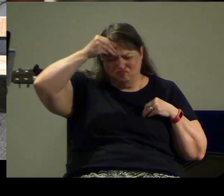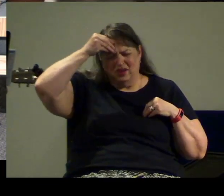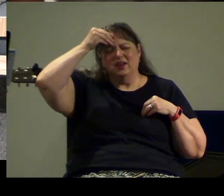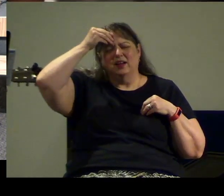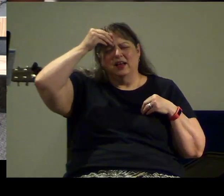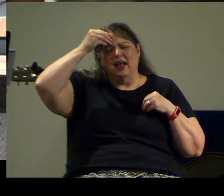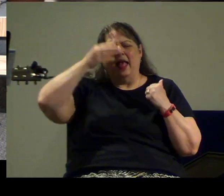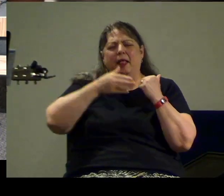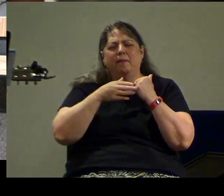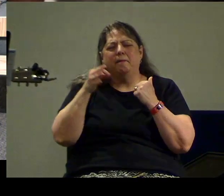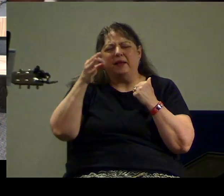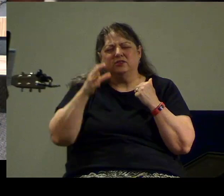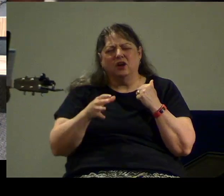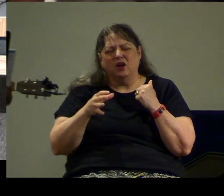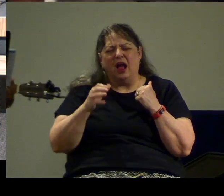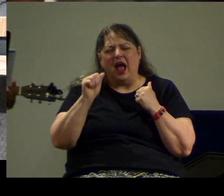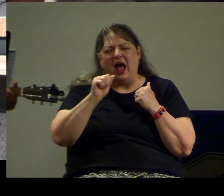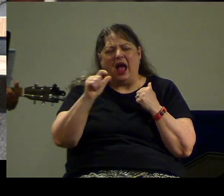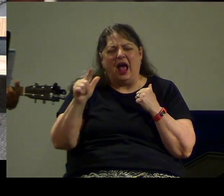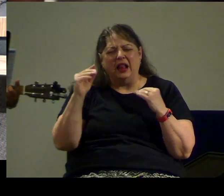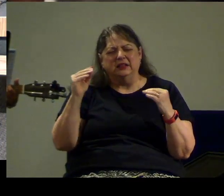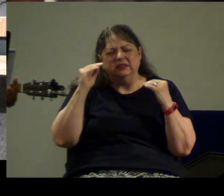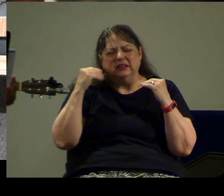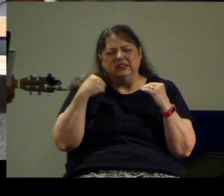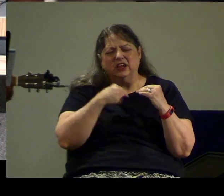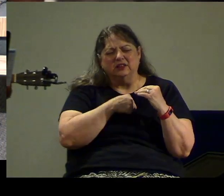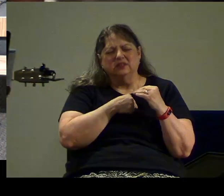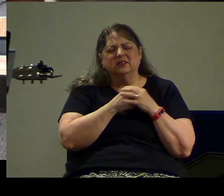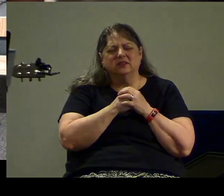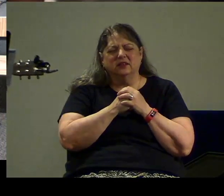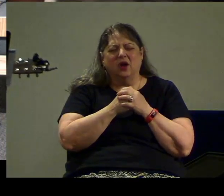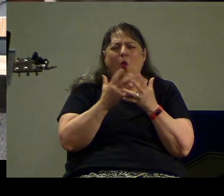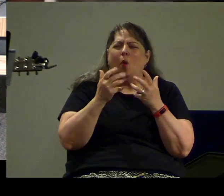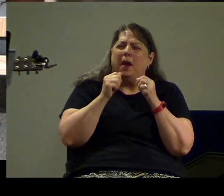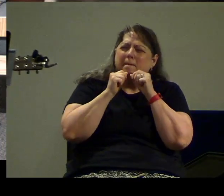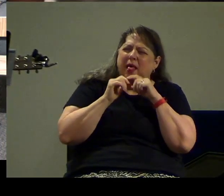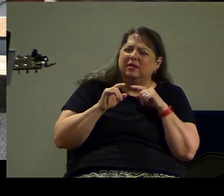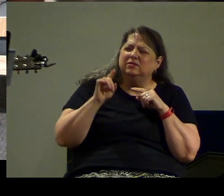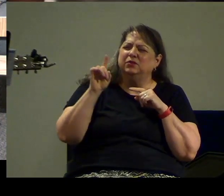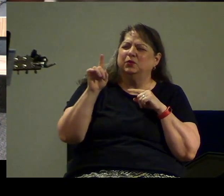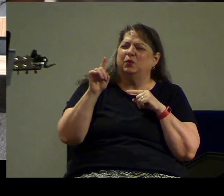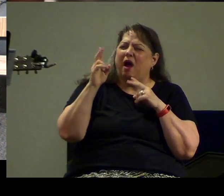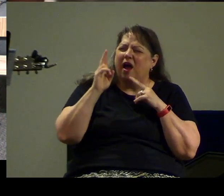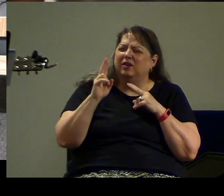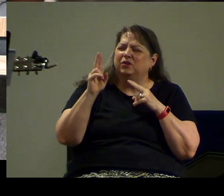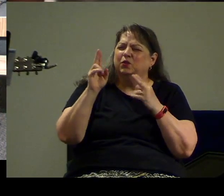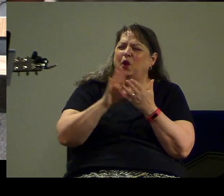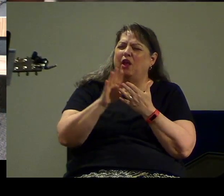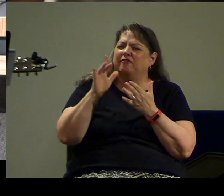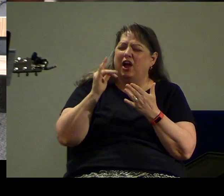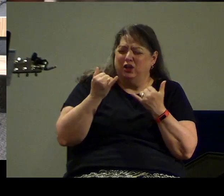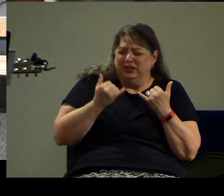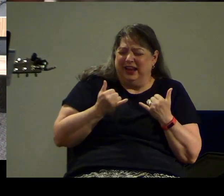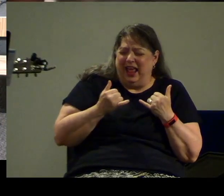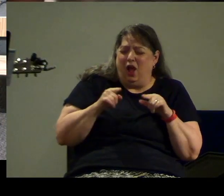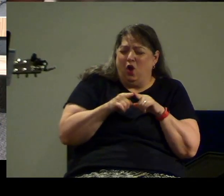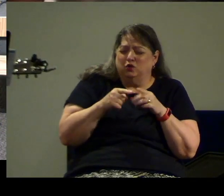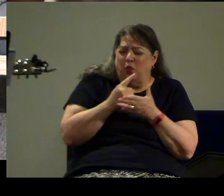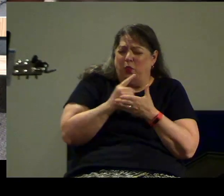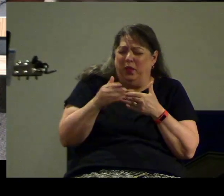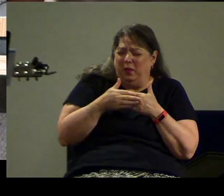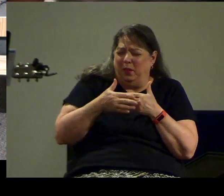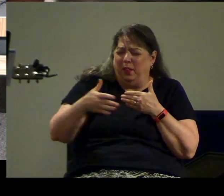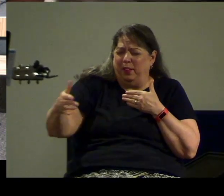Lord, we ask for a blessing from you, and we ask that we would honor and glorify you throughout the day and this week. Again, Lord, thank you for everything